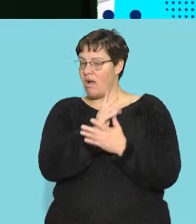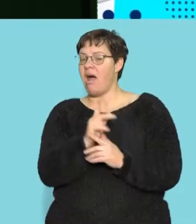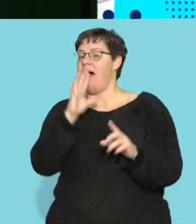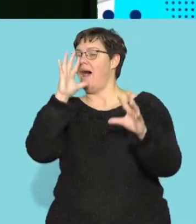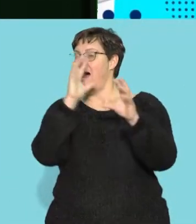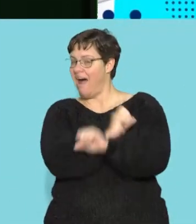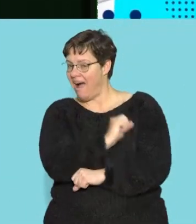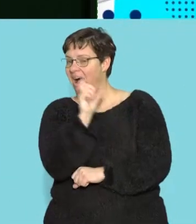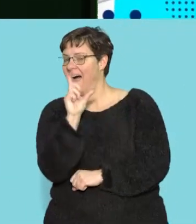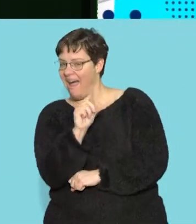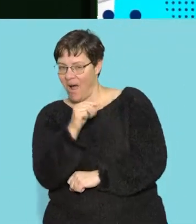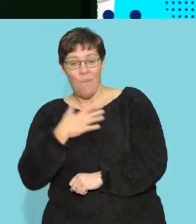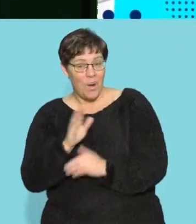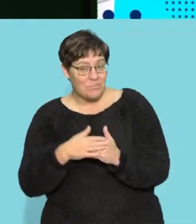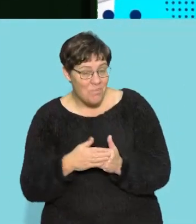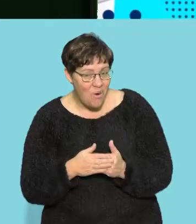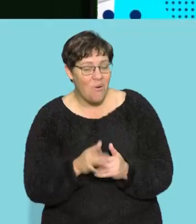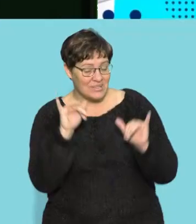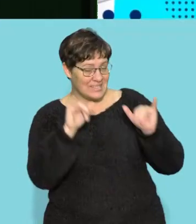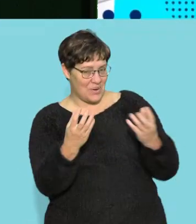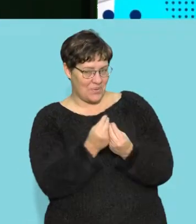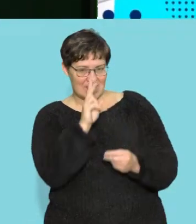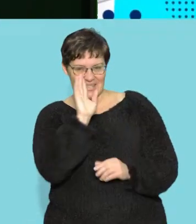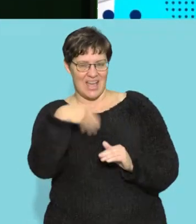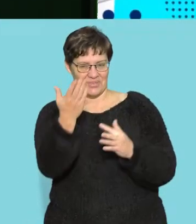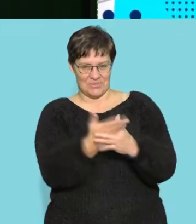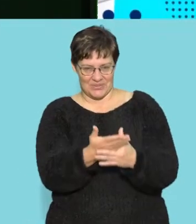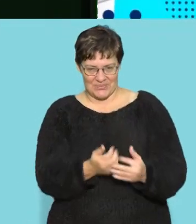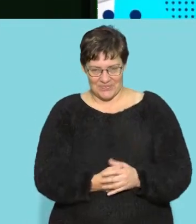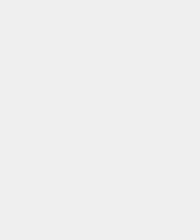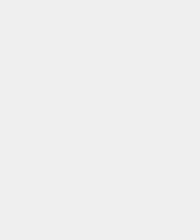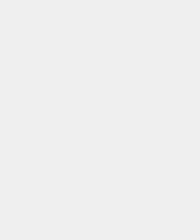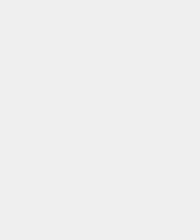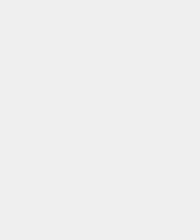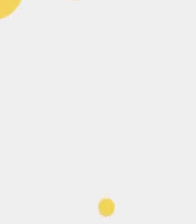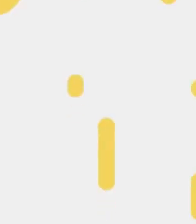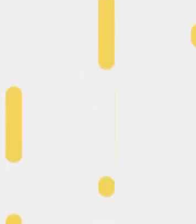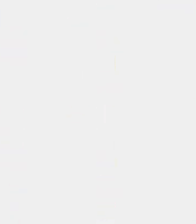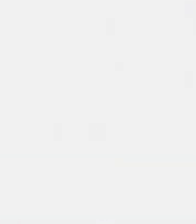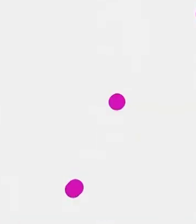interest and you now want to know more. Stay with us. We'll see you shortly.